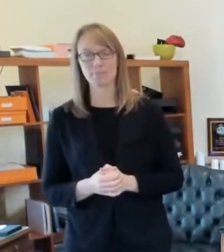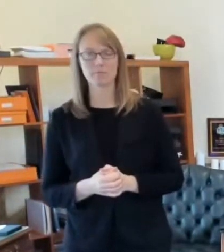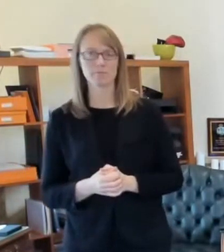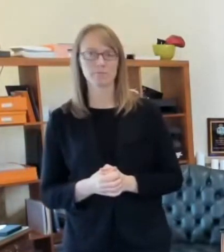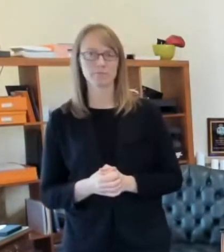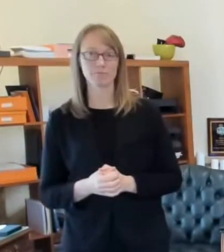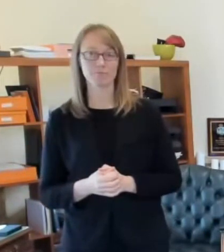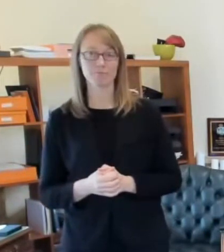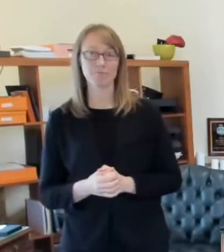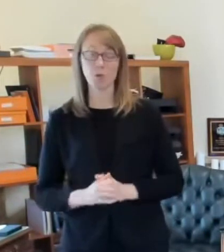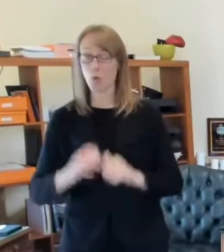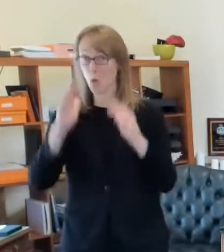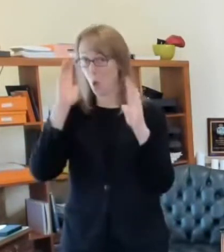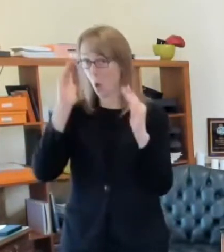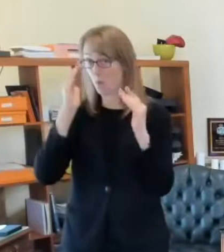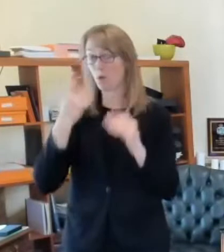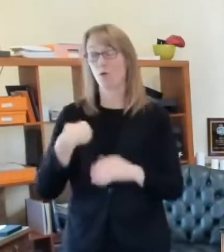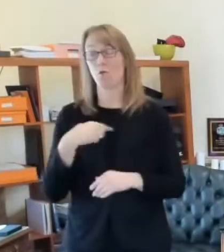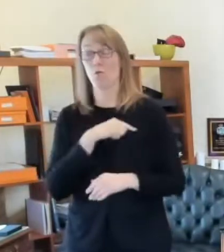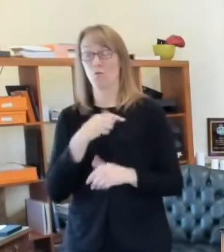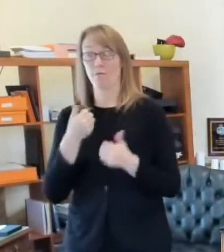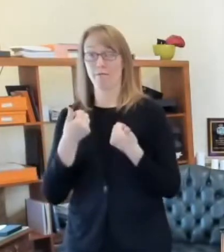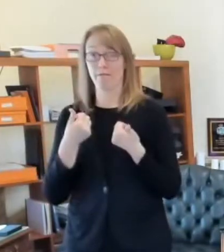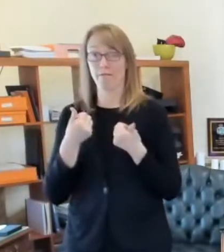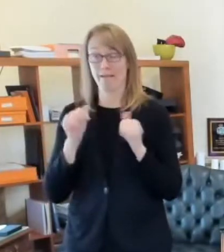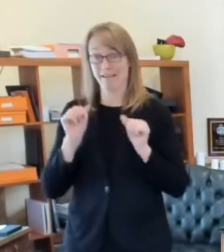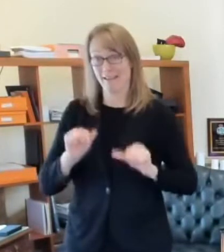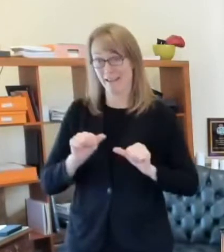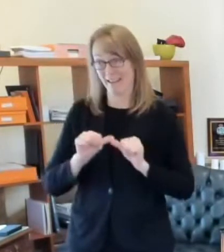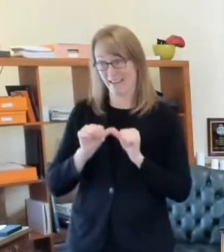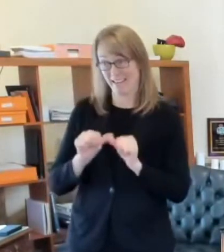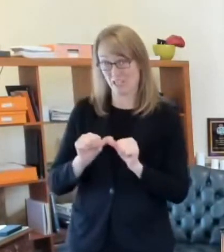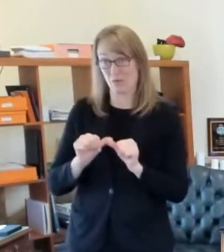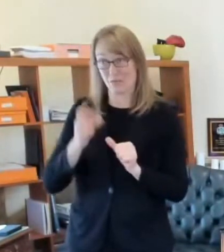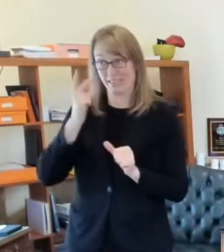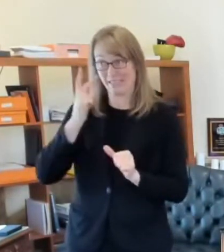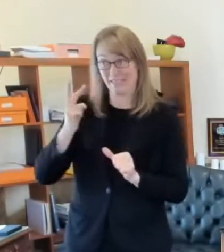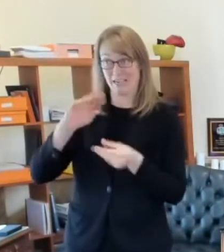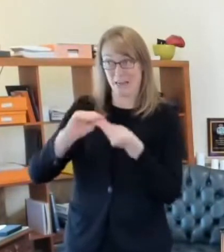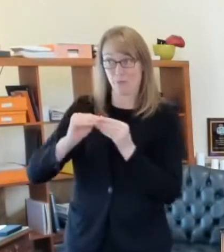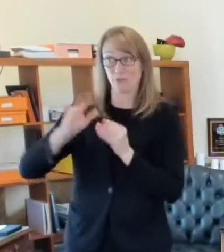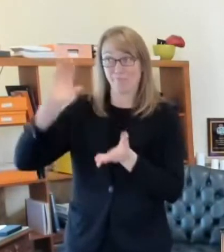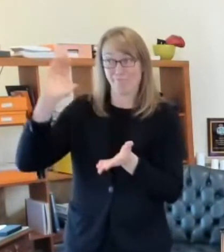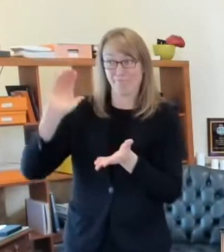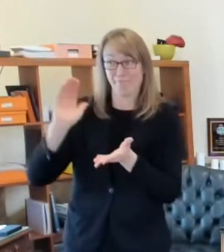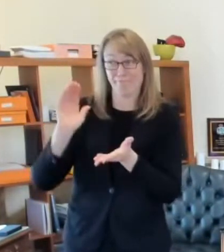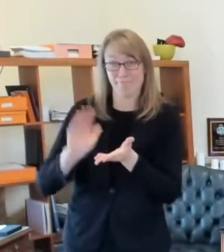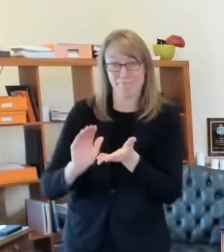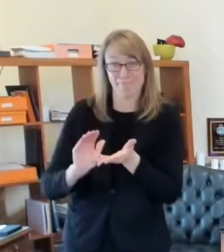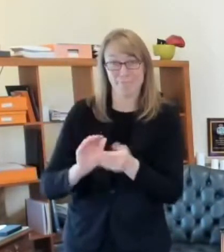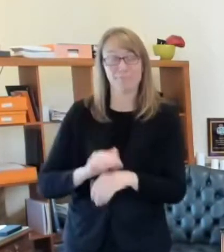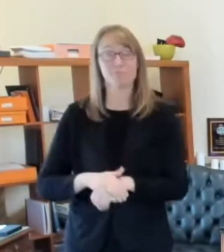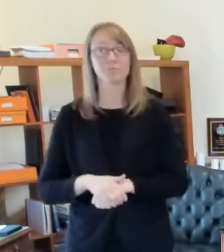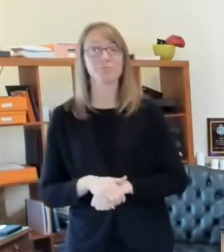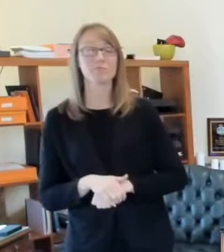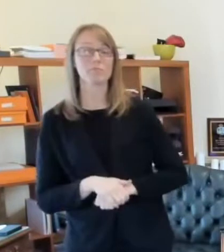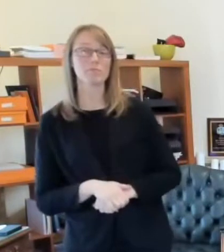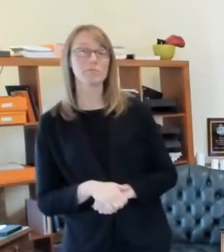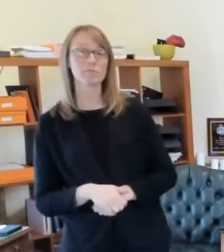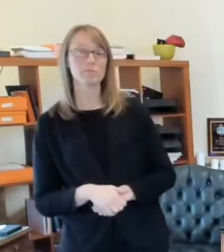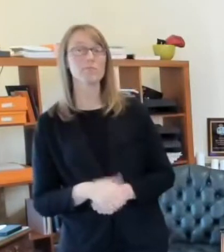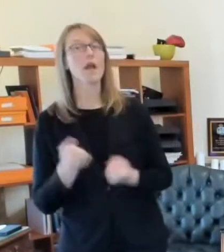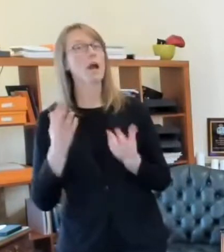we can sustain those, continue to have those numbers go down. People in the ICU,